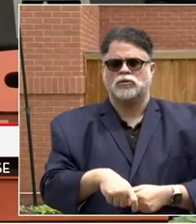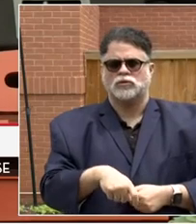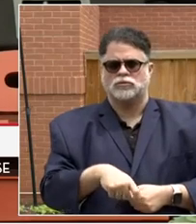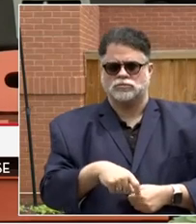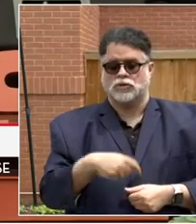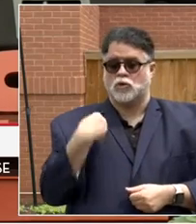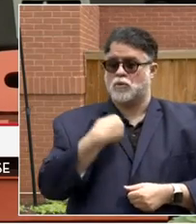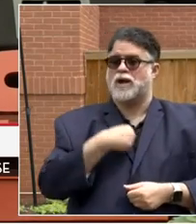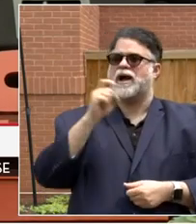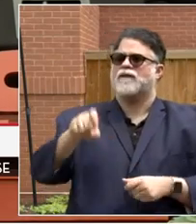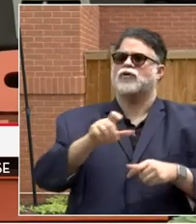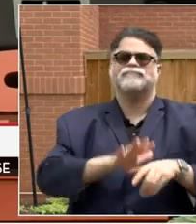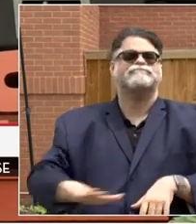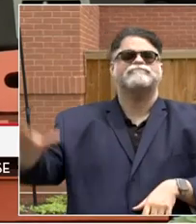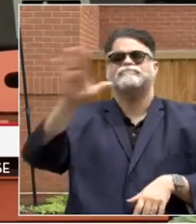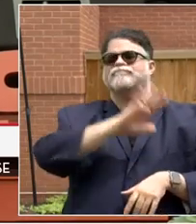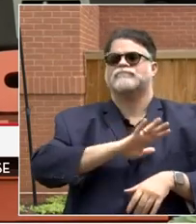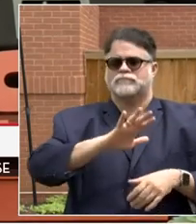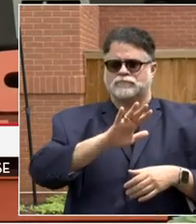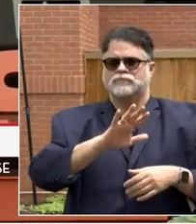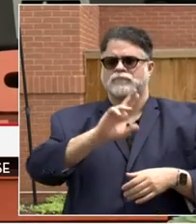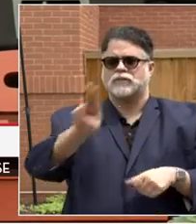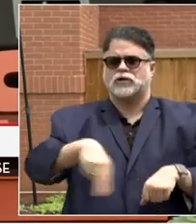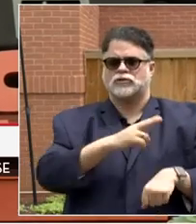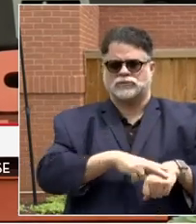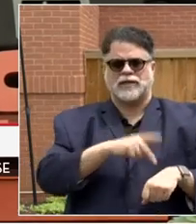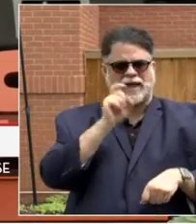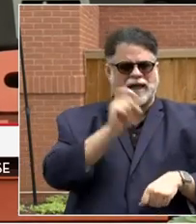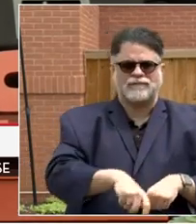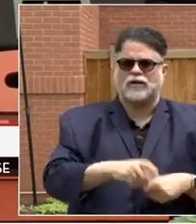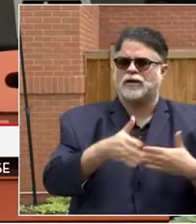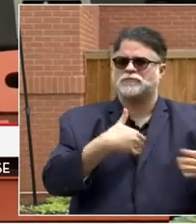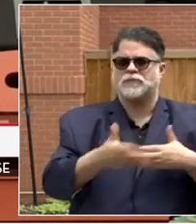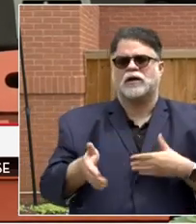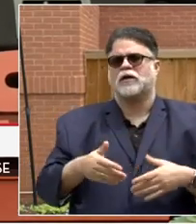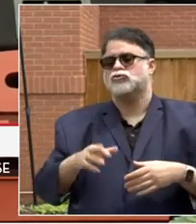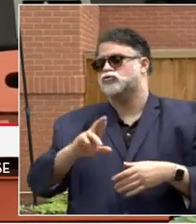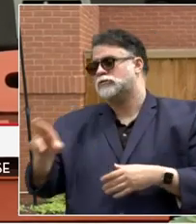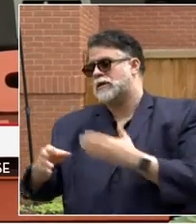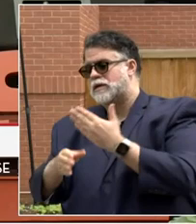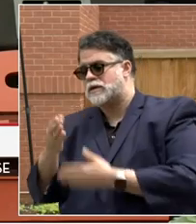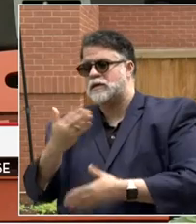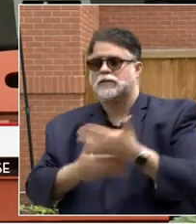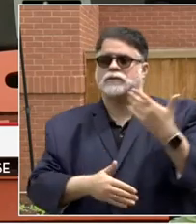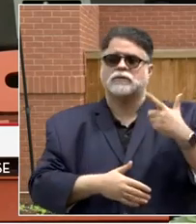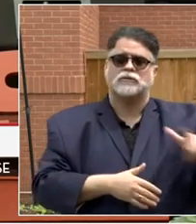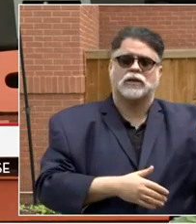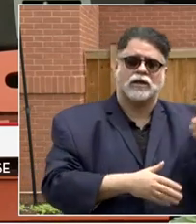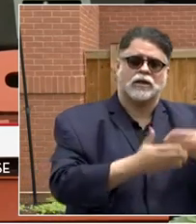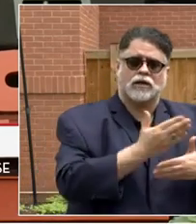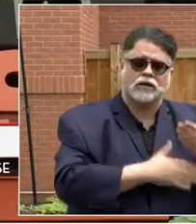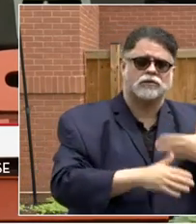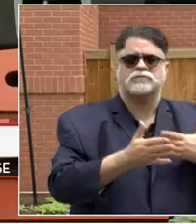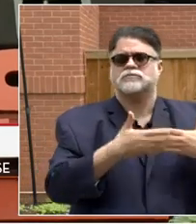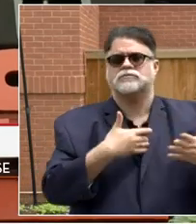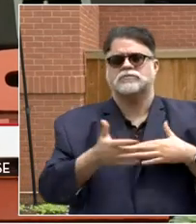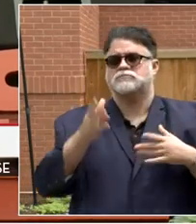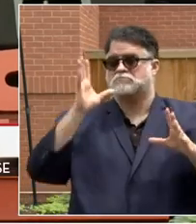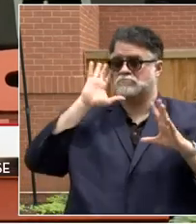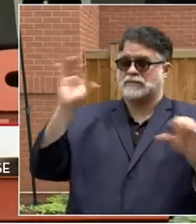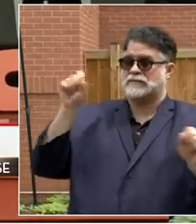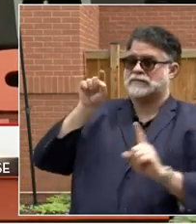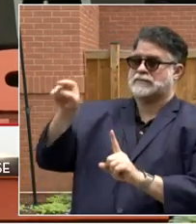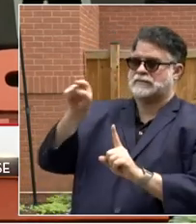in the White House at the right hand of the President of the United States talking about gun violence. In the American Rescue Plan,